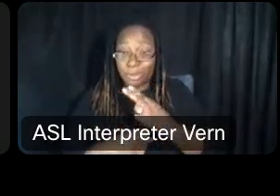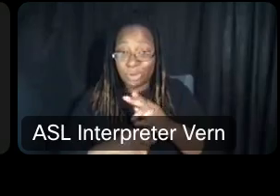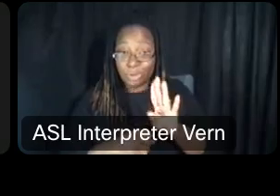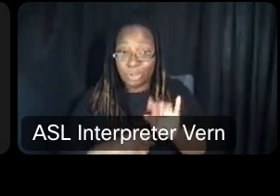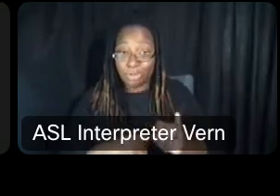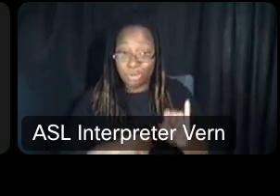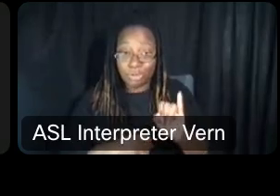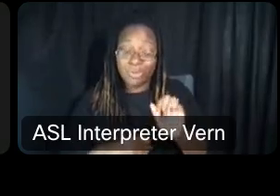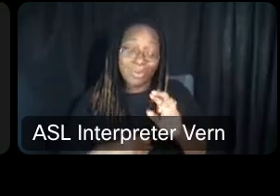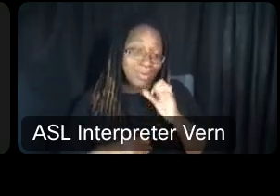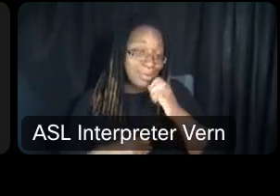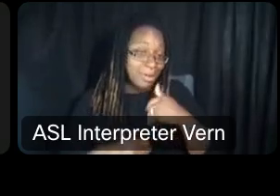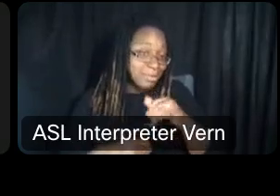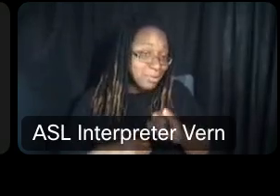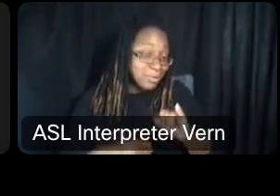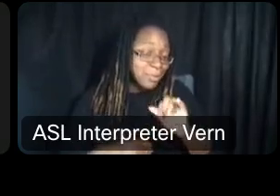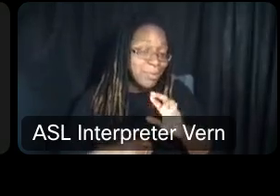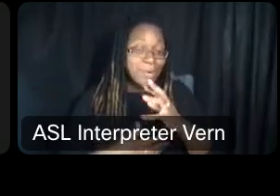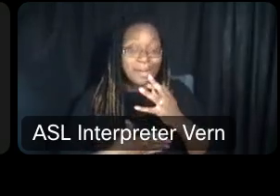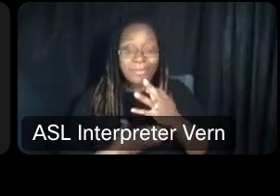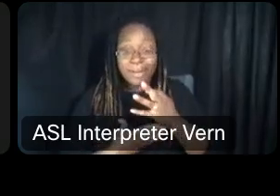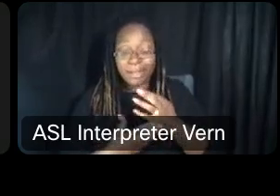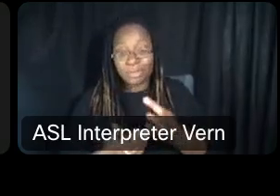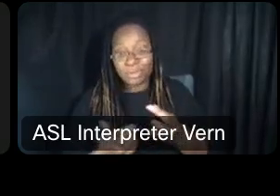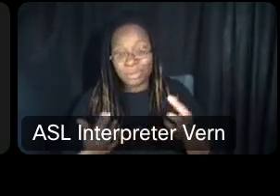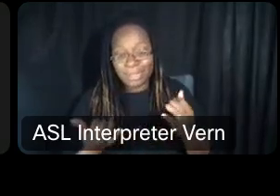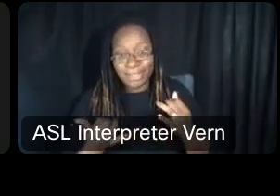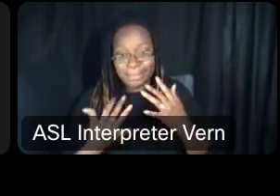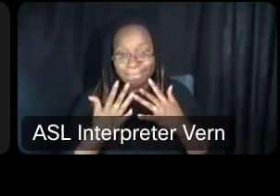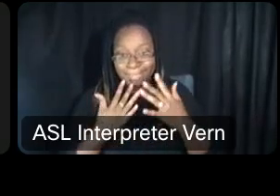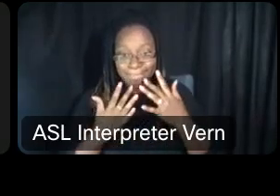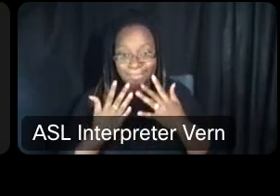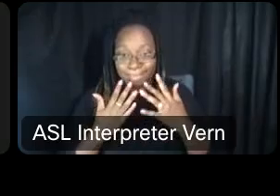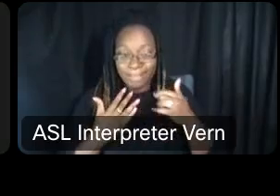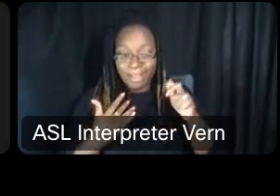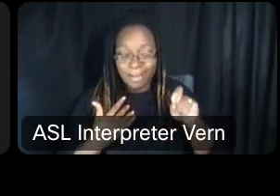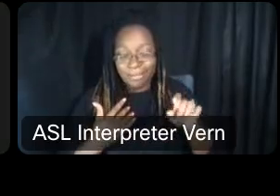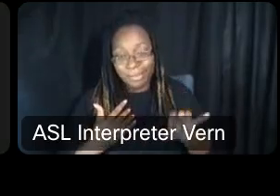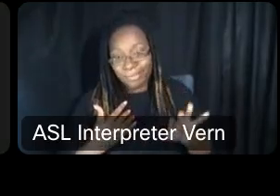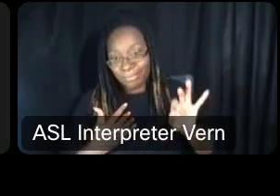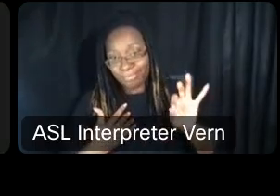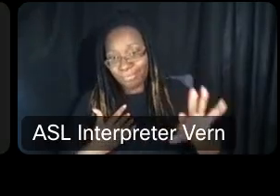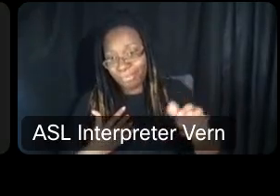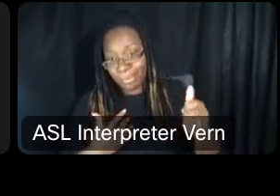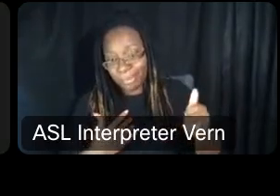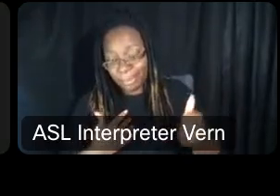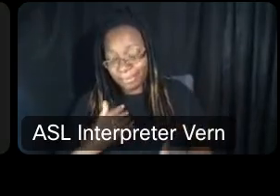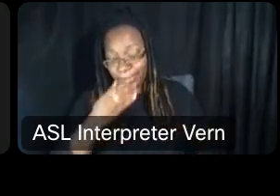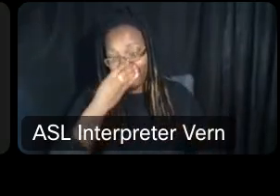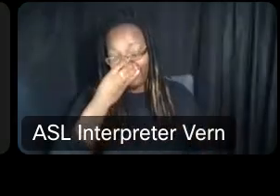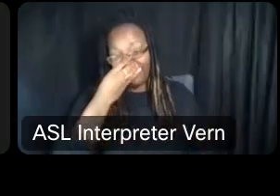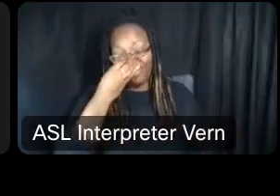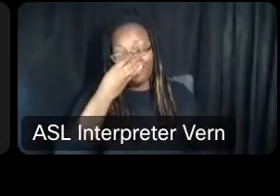have insurance or the financial resources to, of course, be able to pay out of pocket. And then